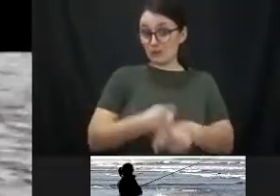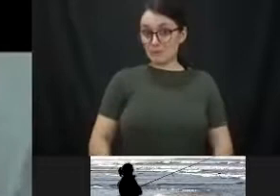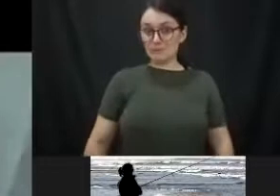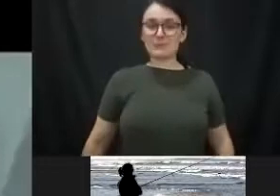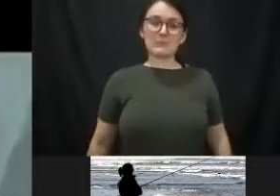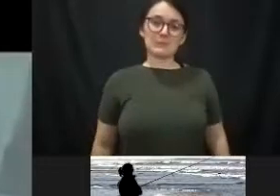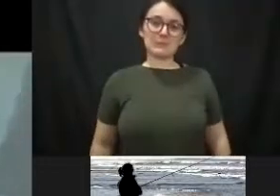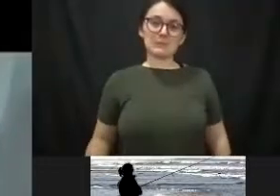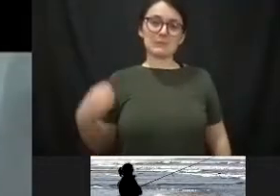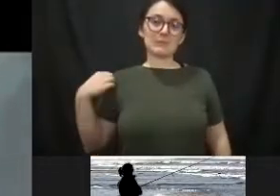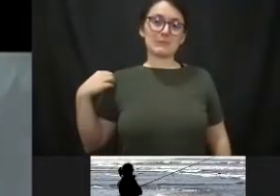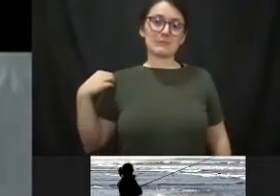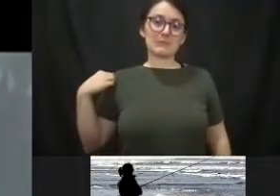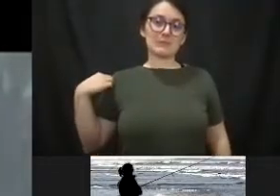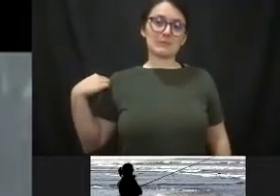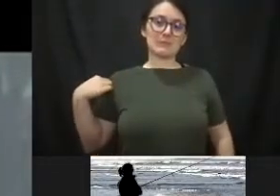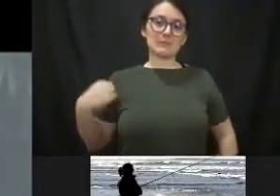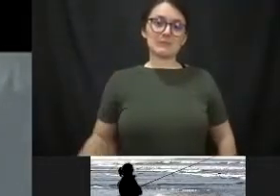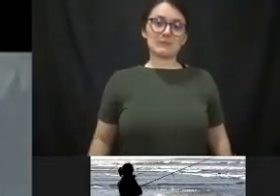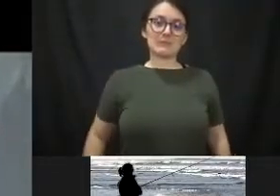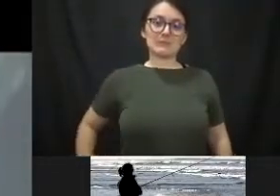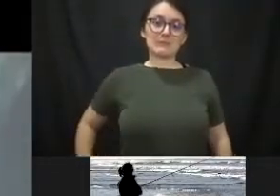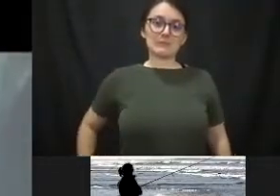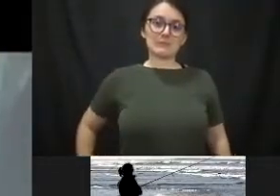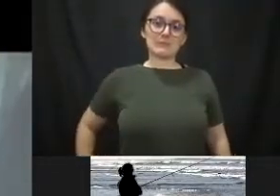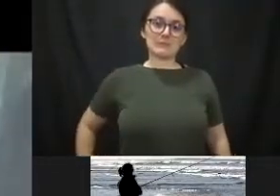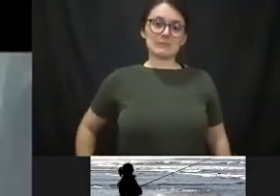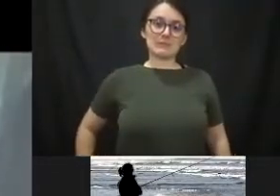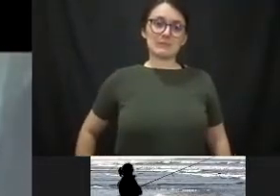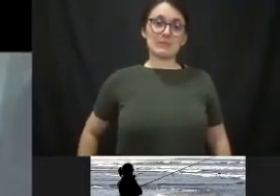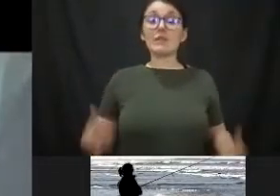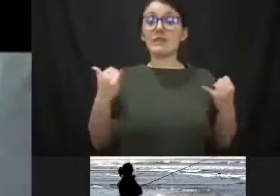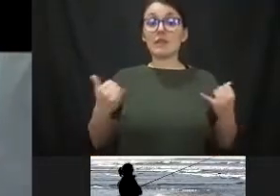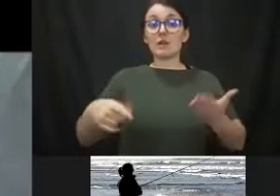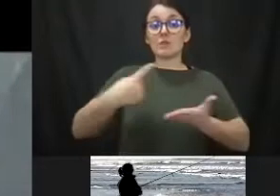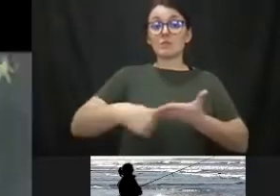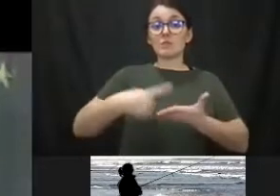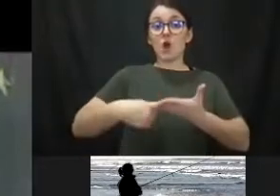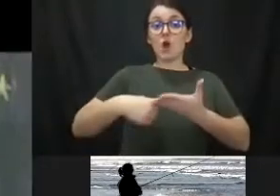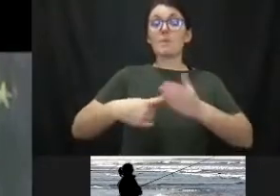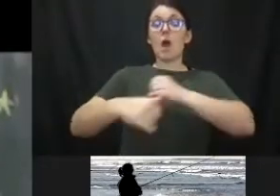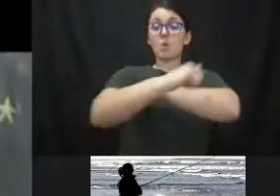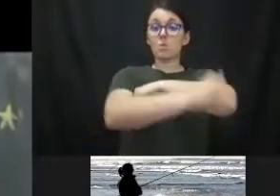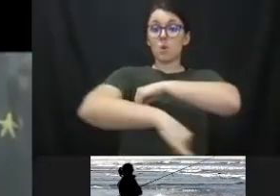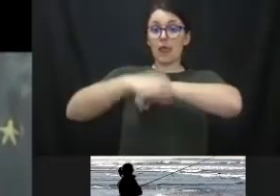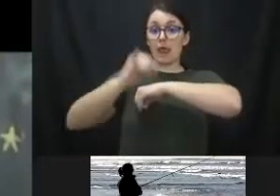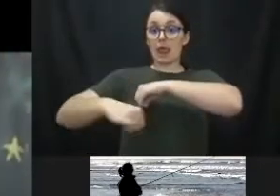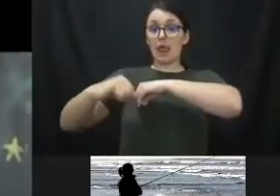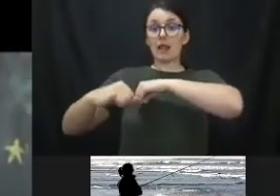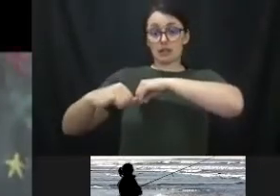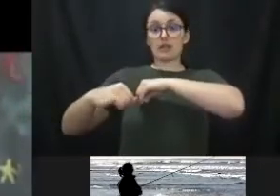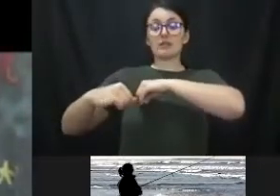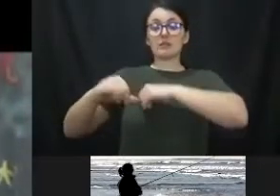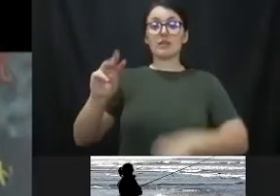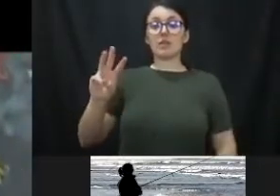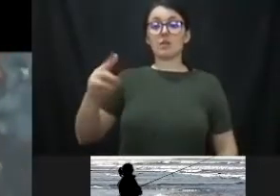Very cool. So we are going to talk about gray whales right now. Gray whales are my favorite.